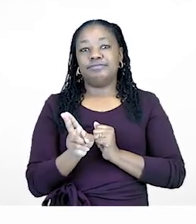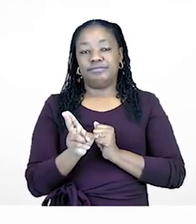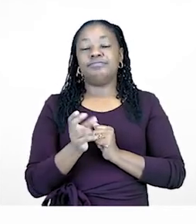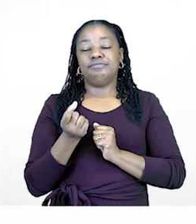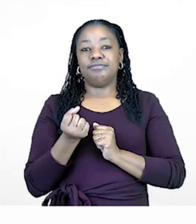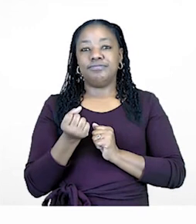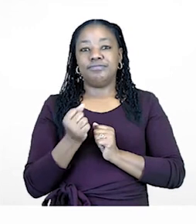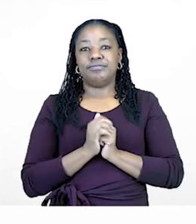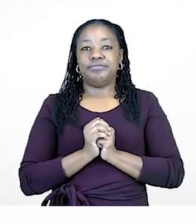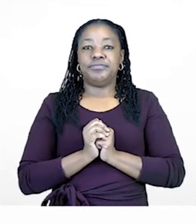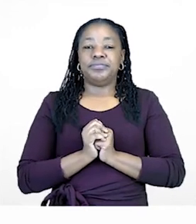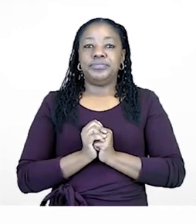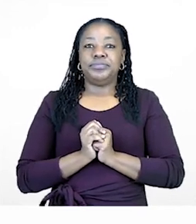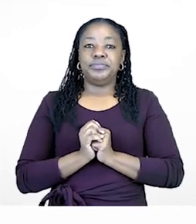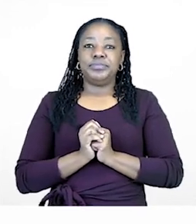let's all say